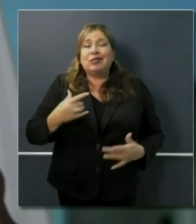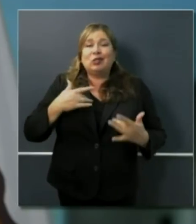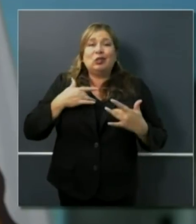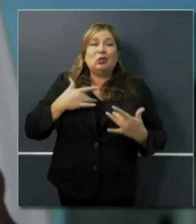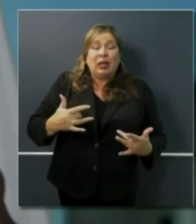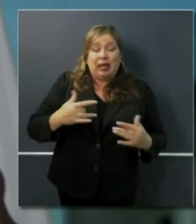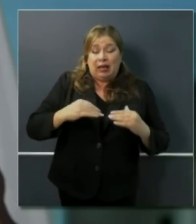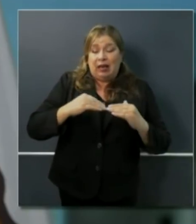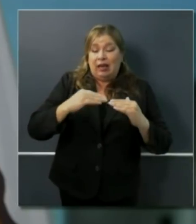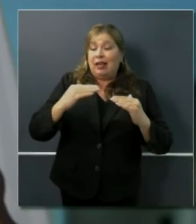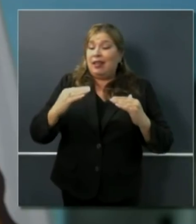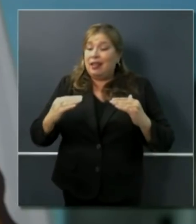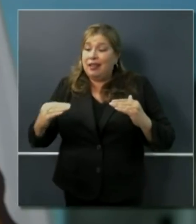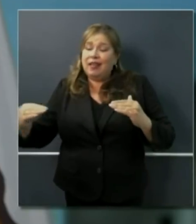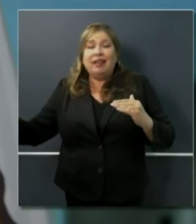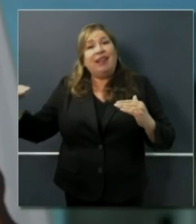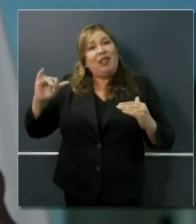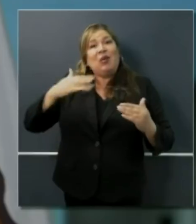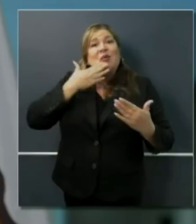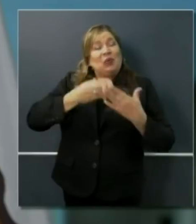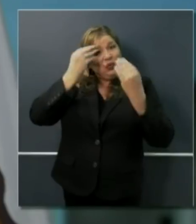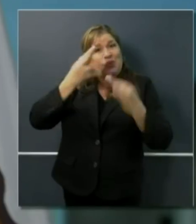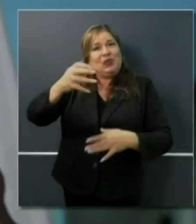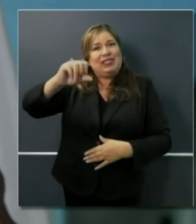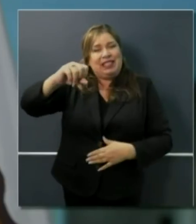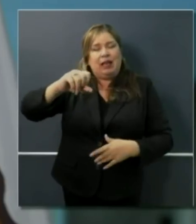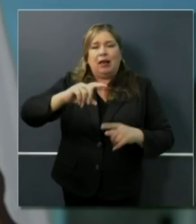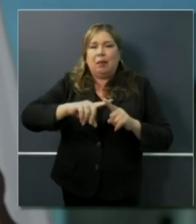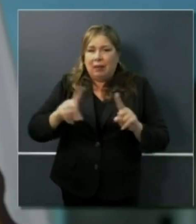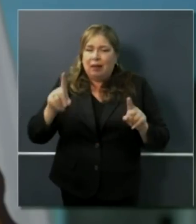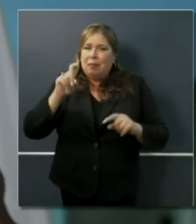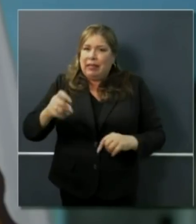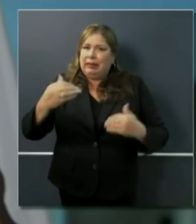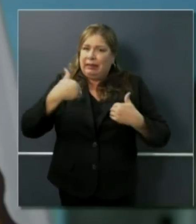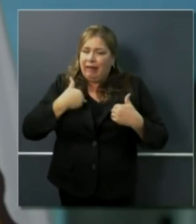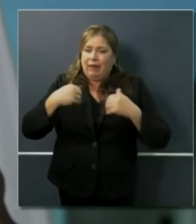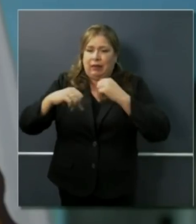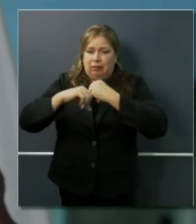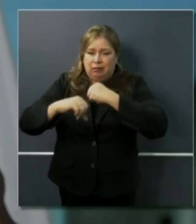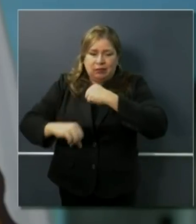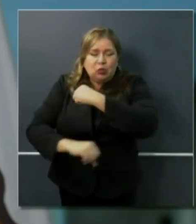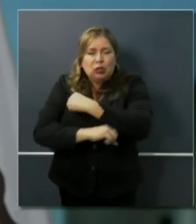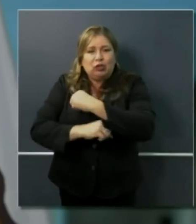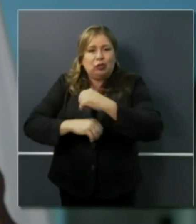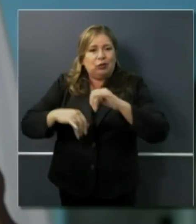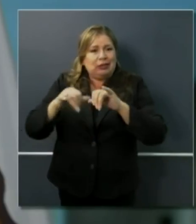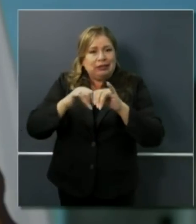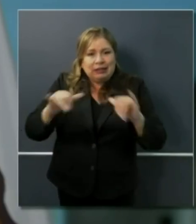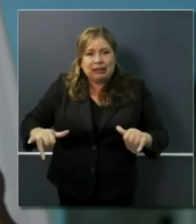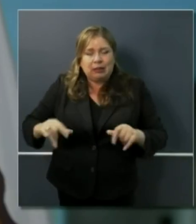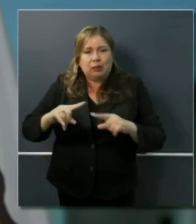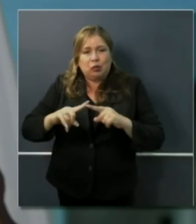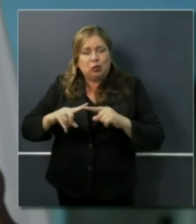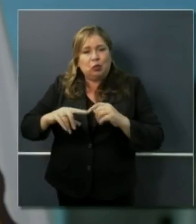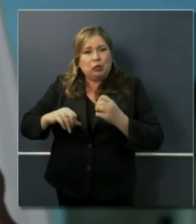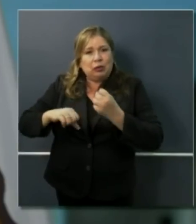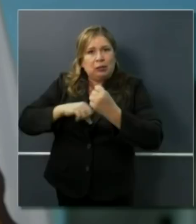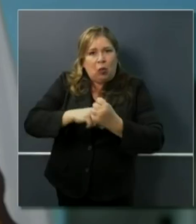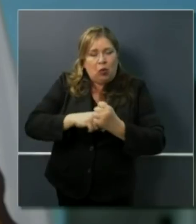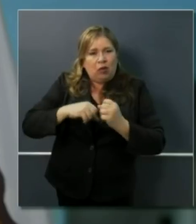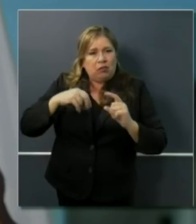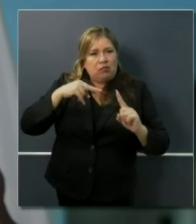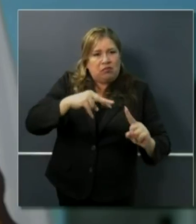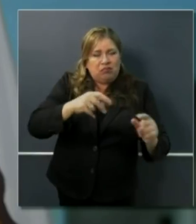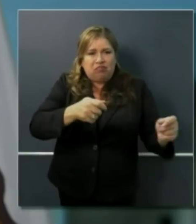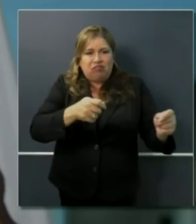go down that become headlines of good news, but an infrastructure to support a loosening of these